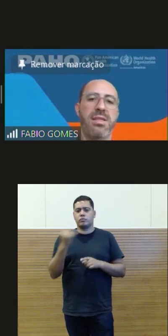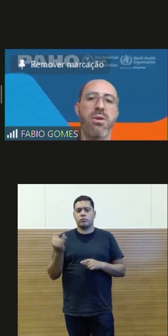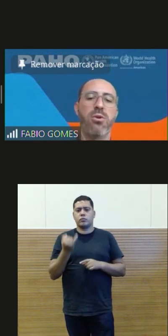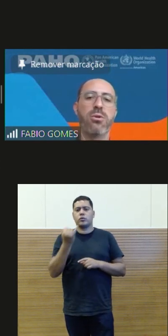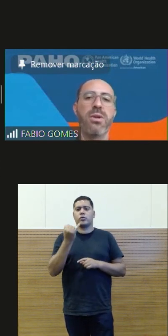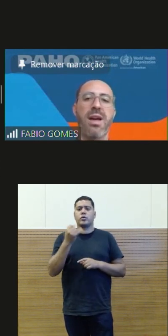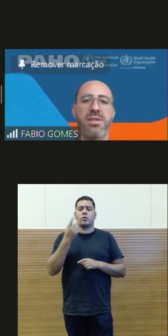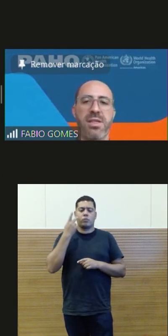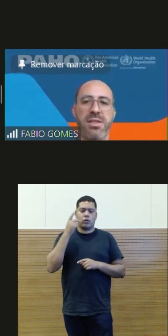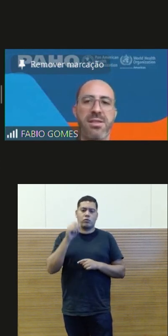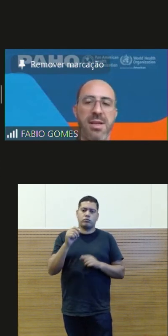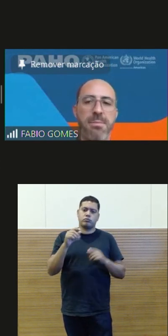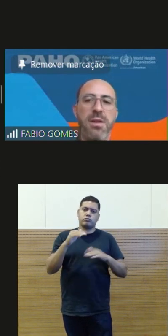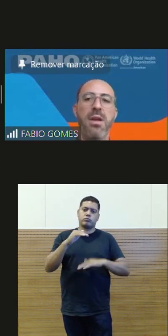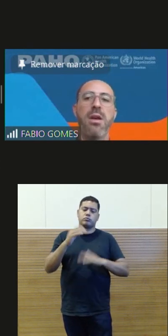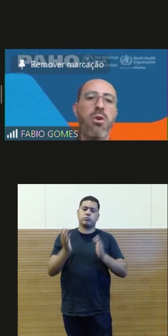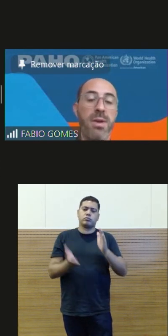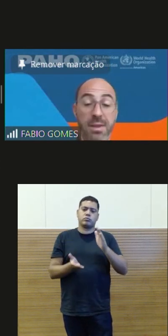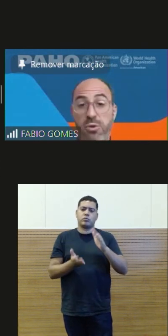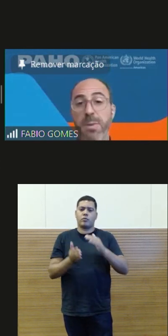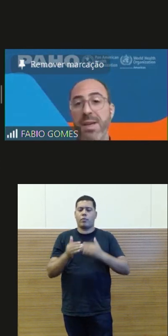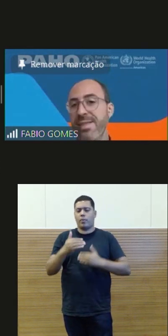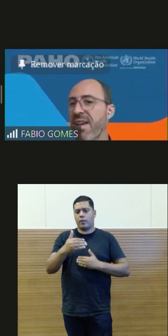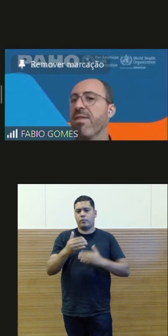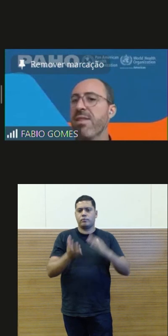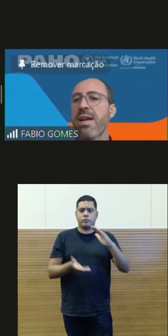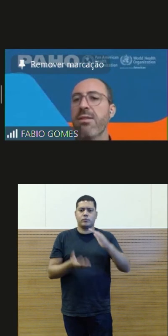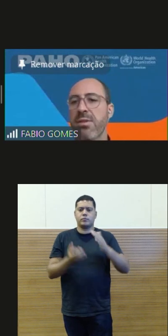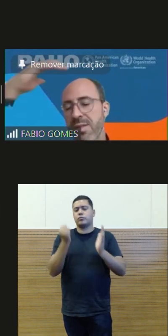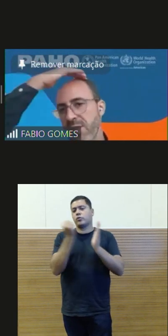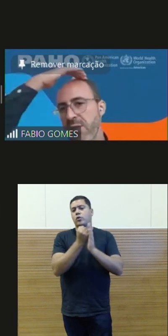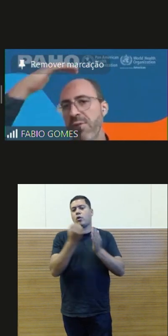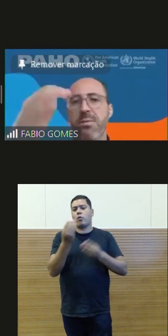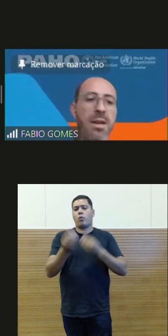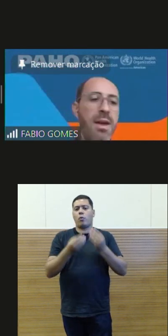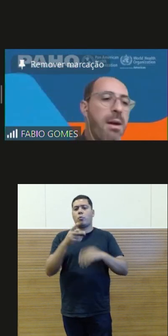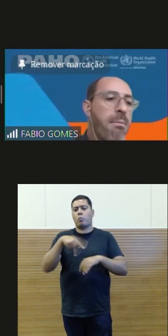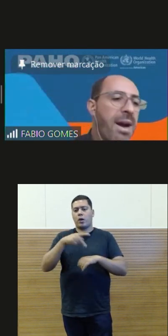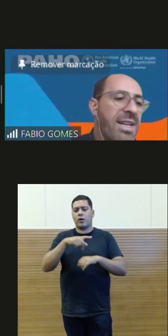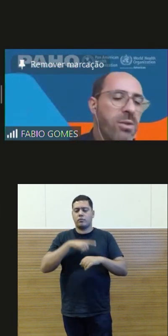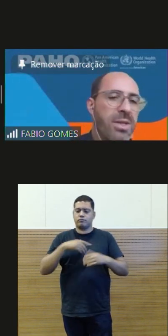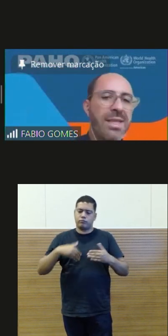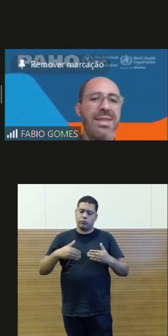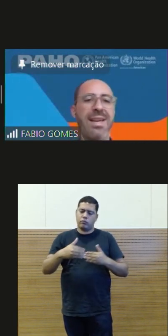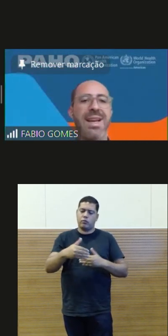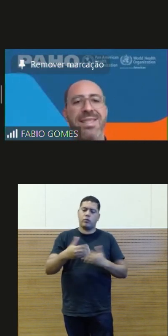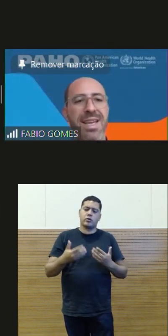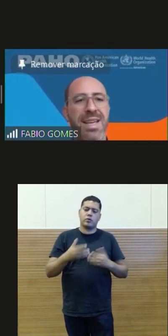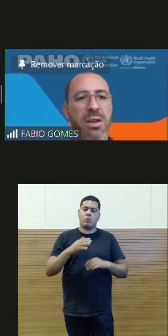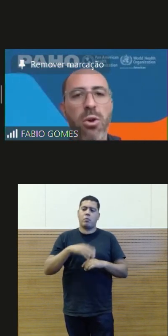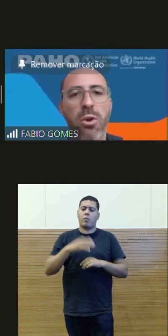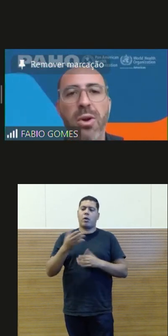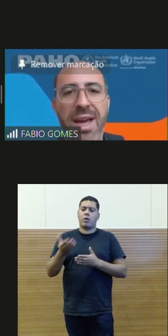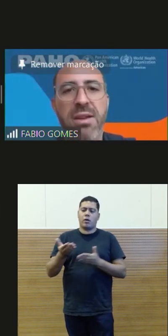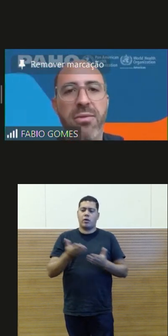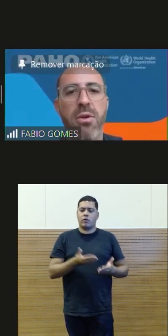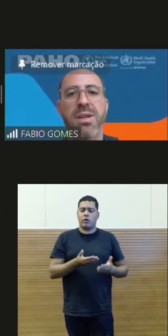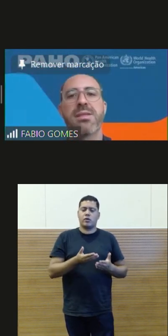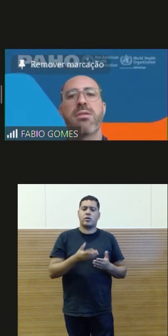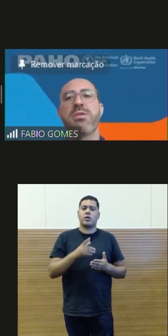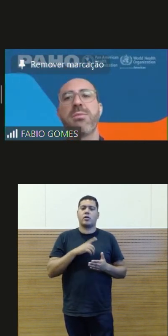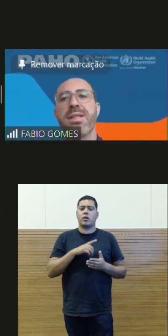Health System. And other elements that are important in terms of labeling, and countries have advanced in that